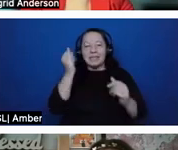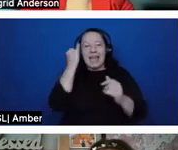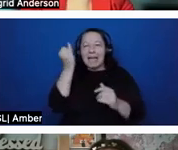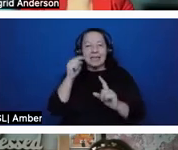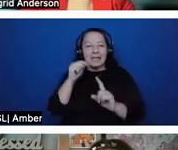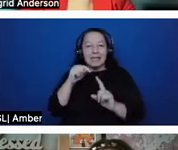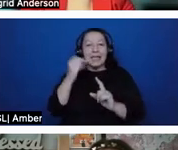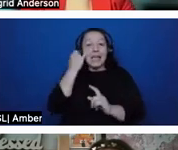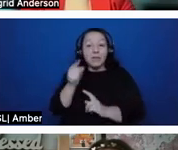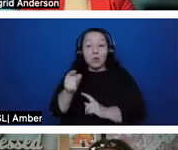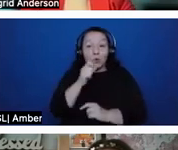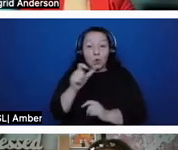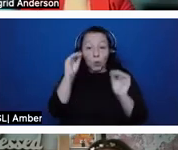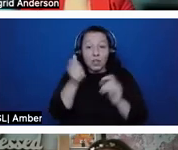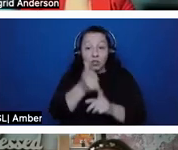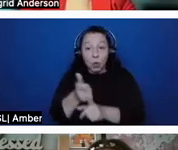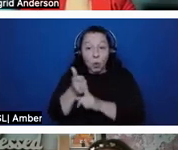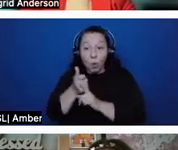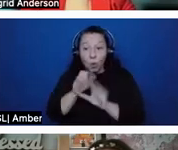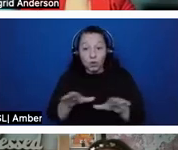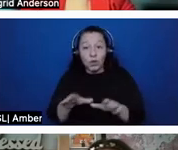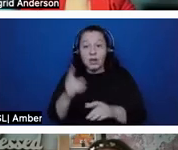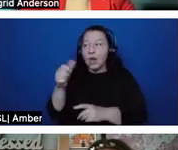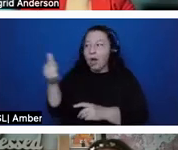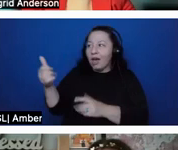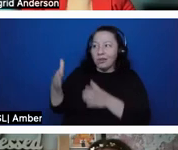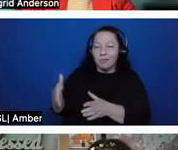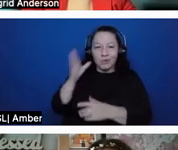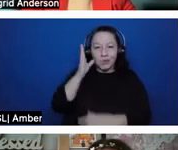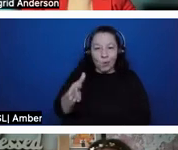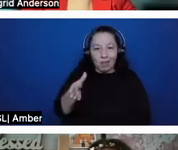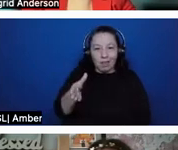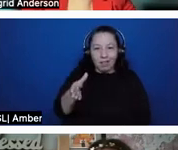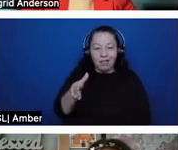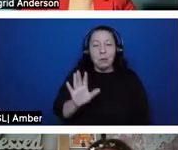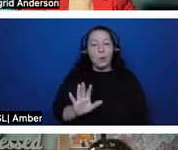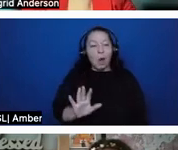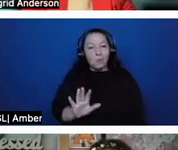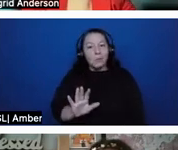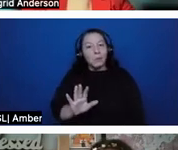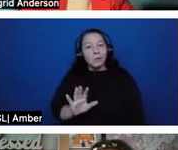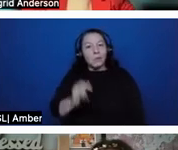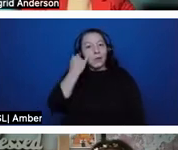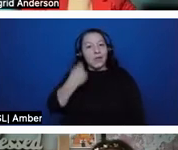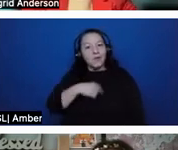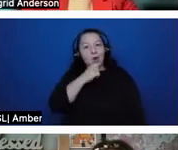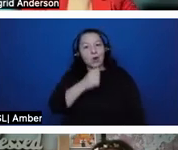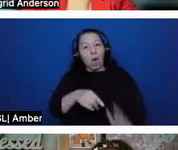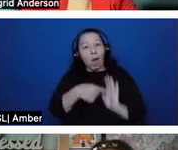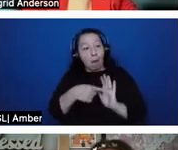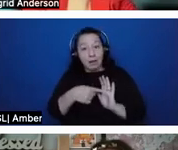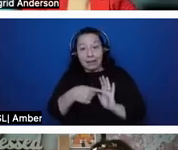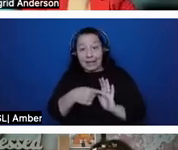to. And so if we are not modeling language, as Anna talked